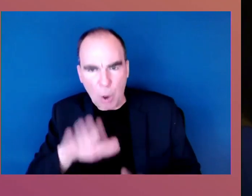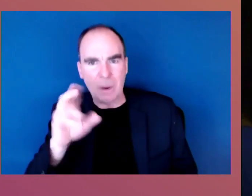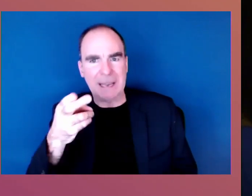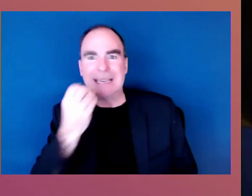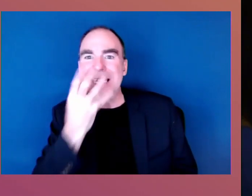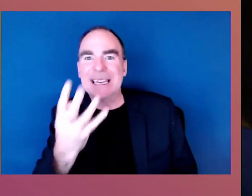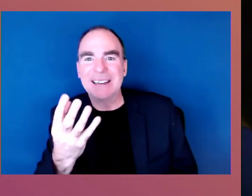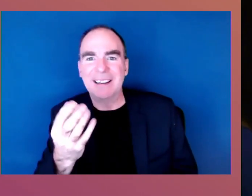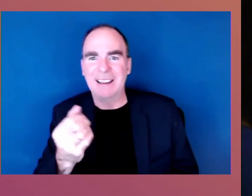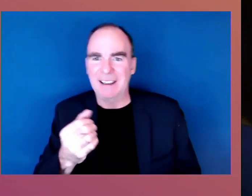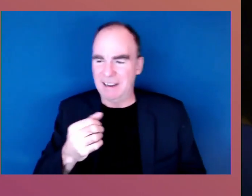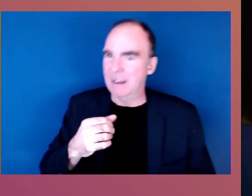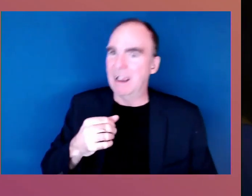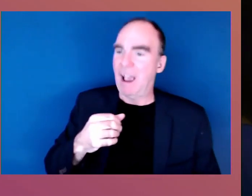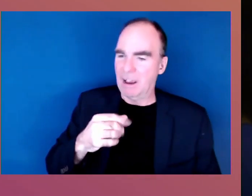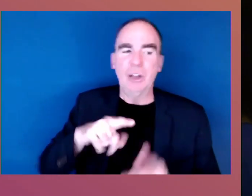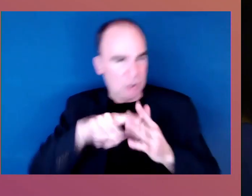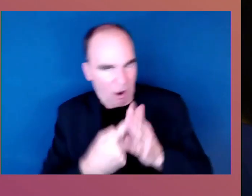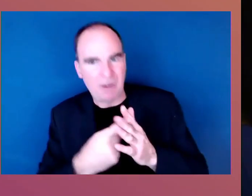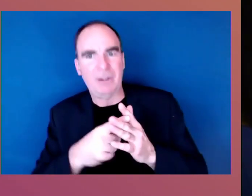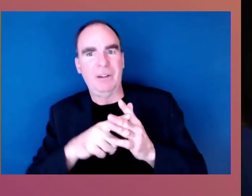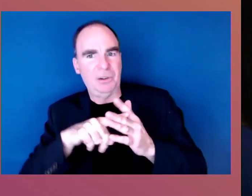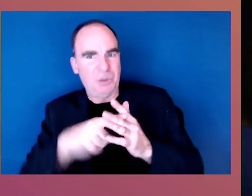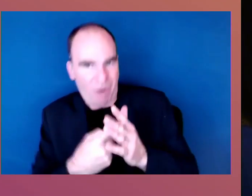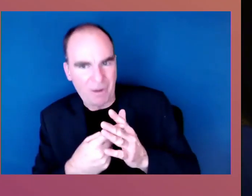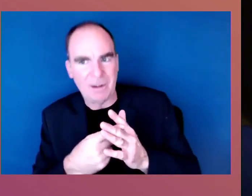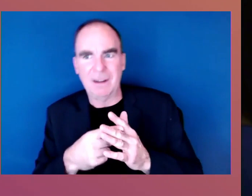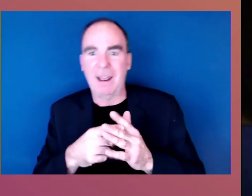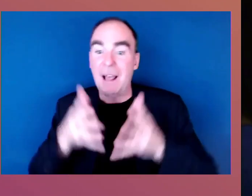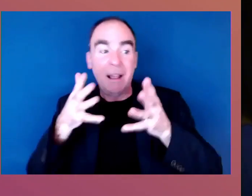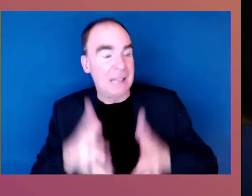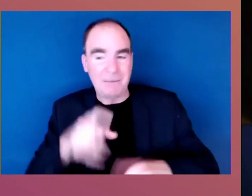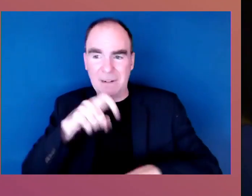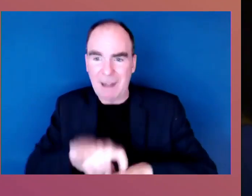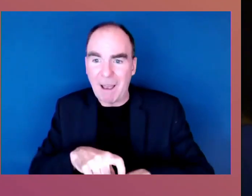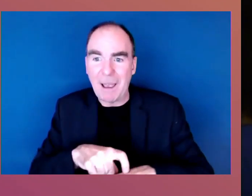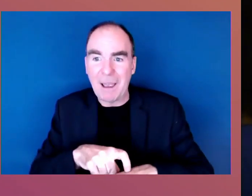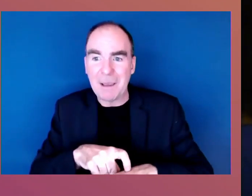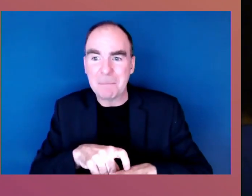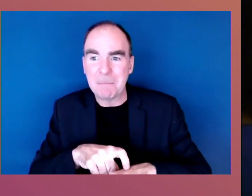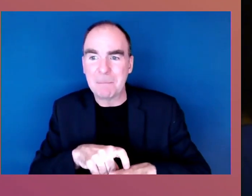Start button. Start. Remaining time 2H 0 minutes.